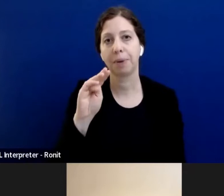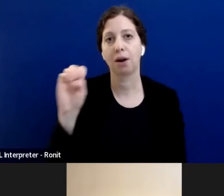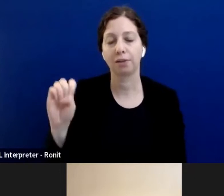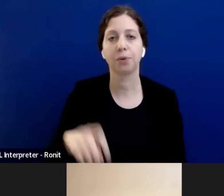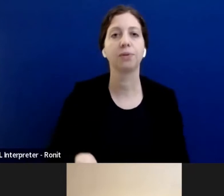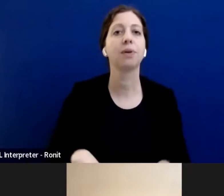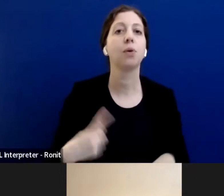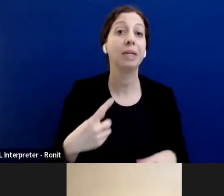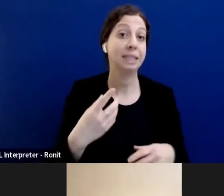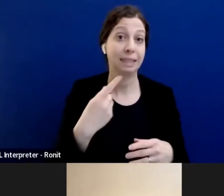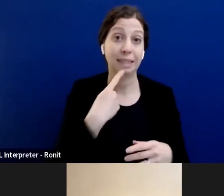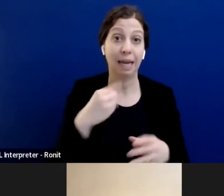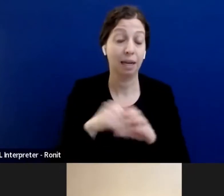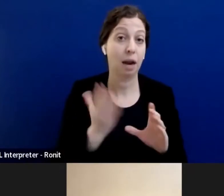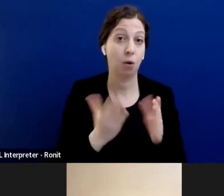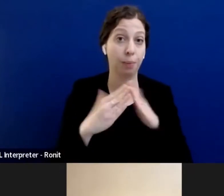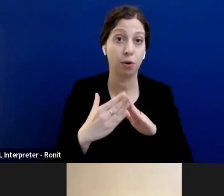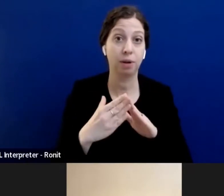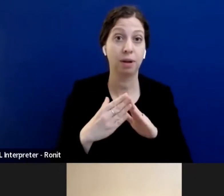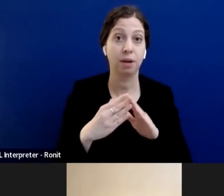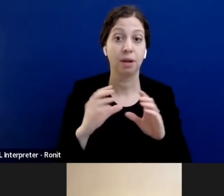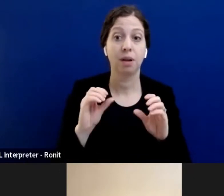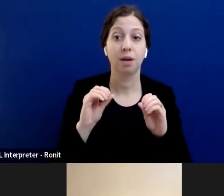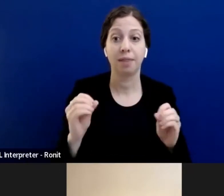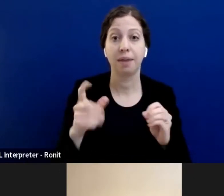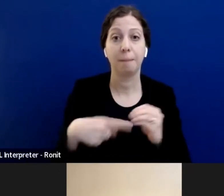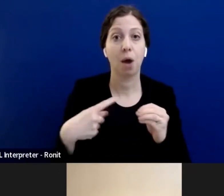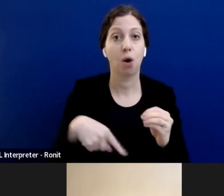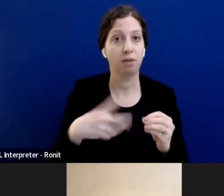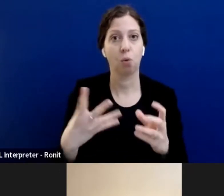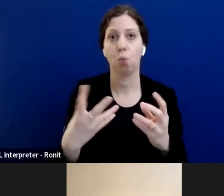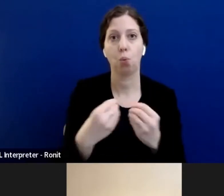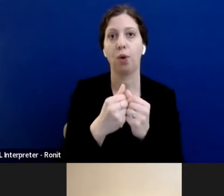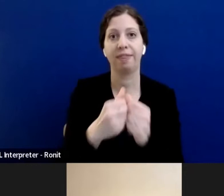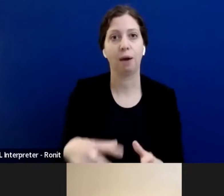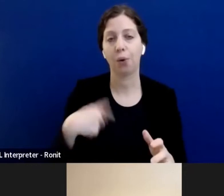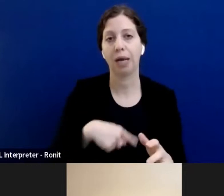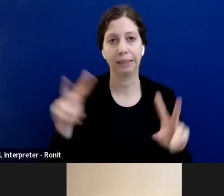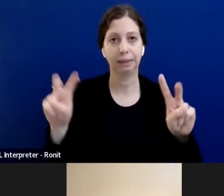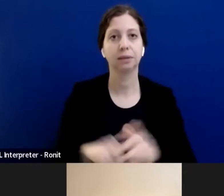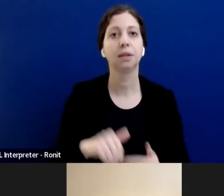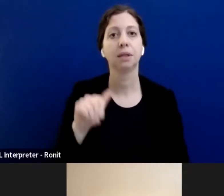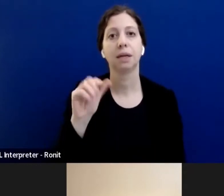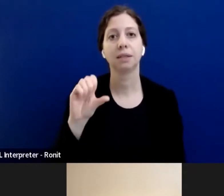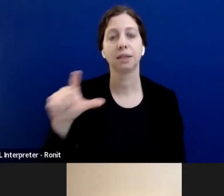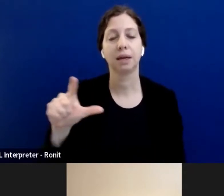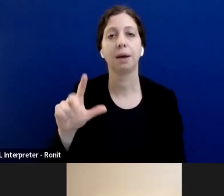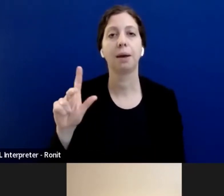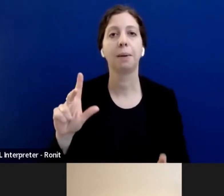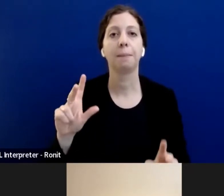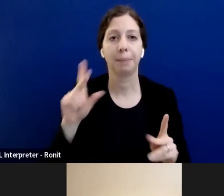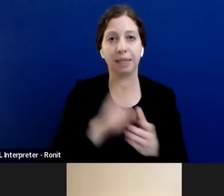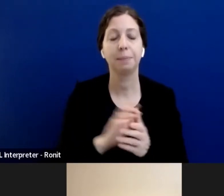we say in our community, nothing about us without us. ACL strongly believes that people living with